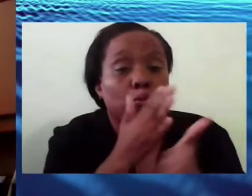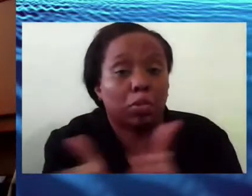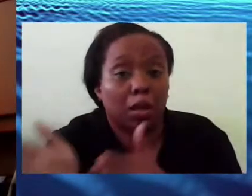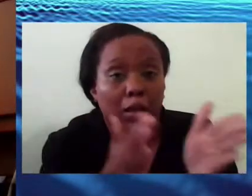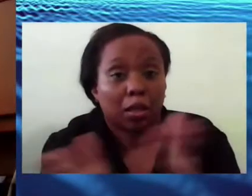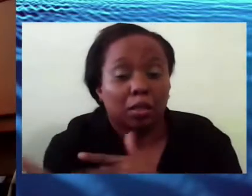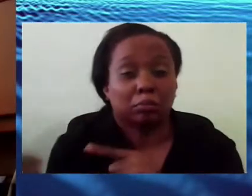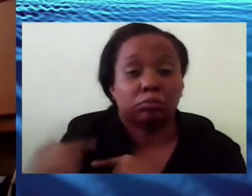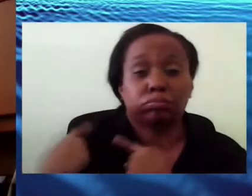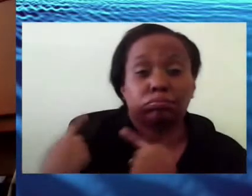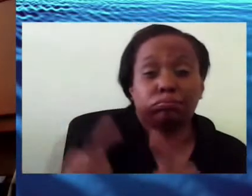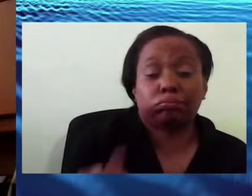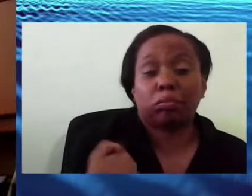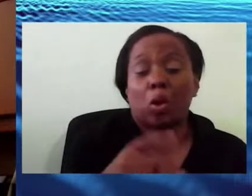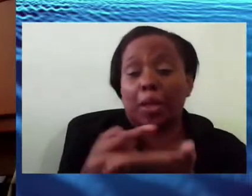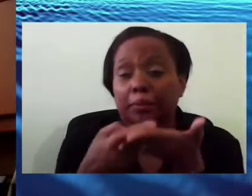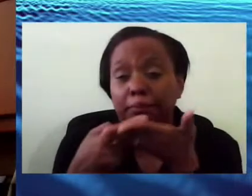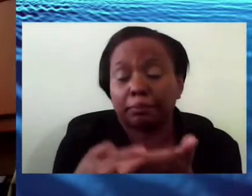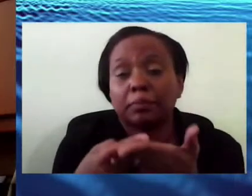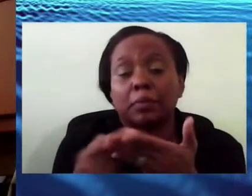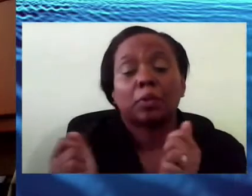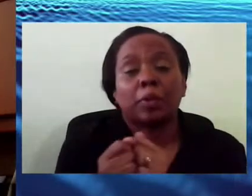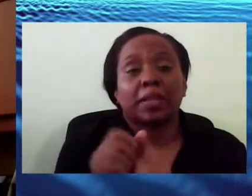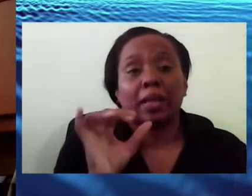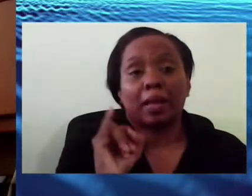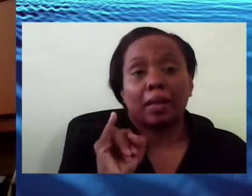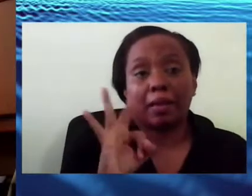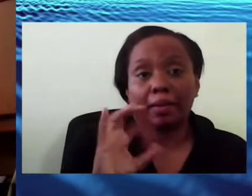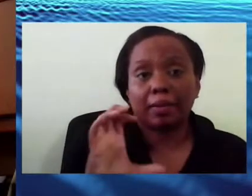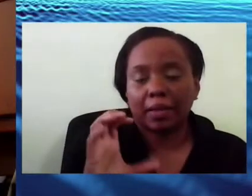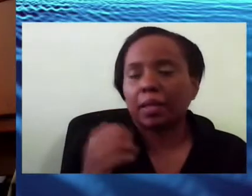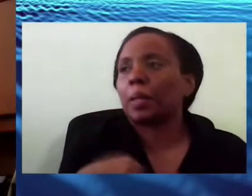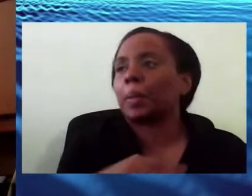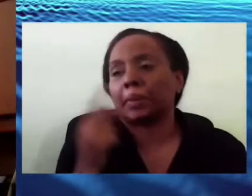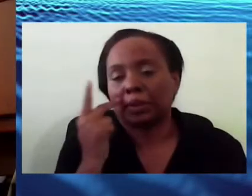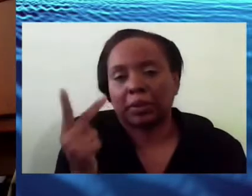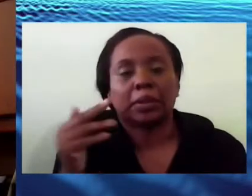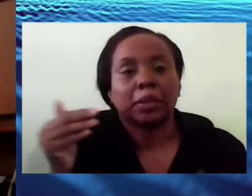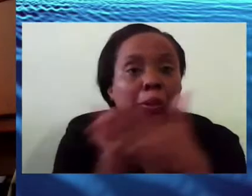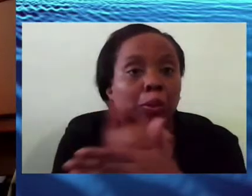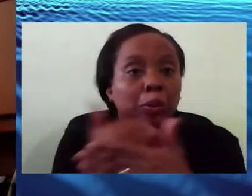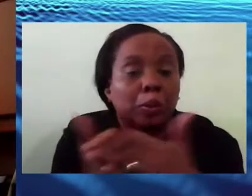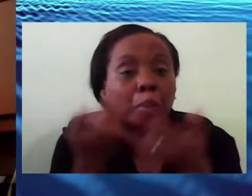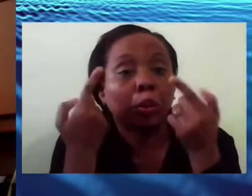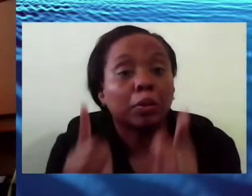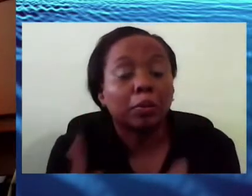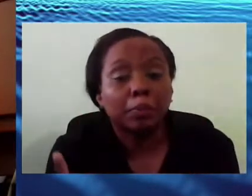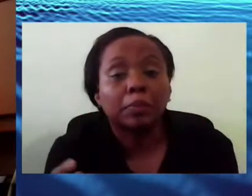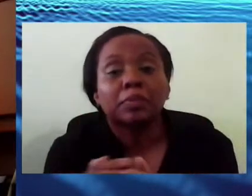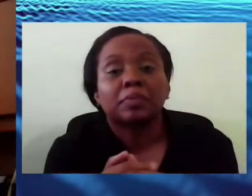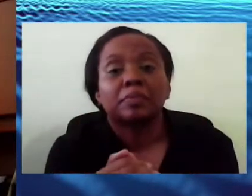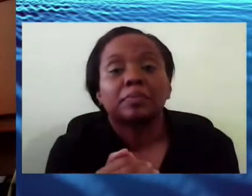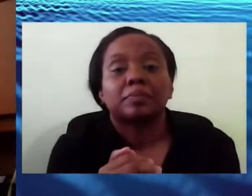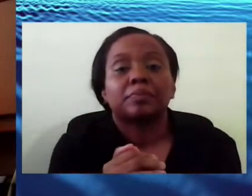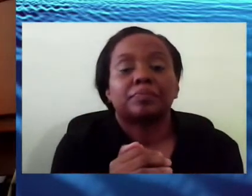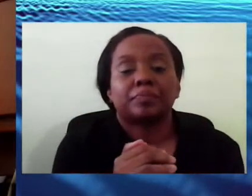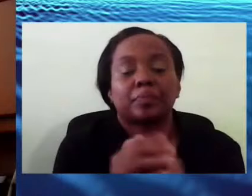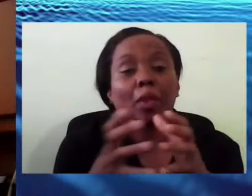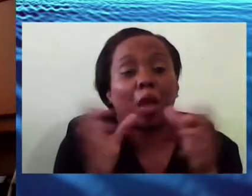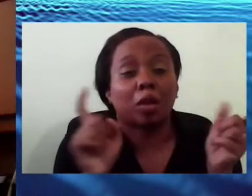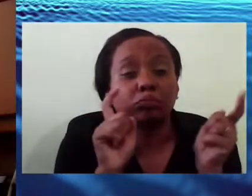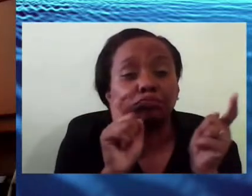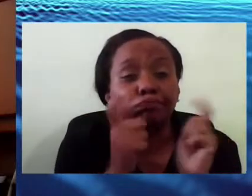then in collaboration with the IFC is we have looked at what the restructured agreement could look like. We've made a number of changes that need